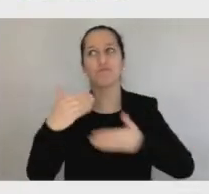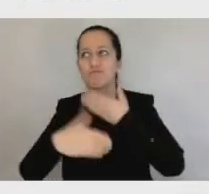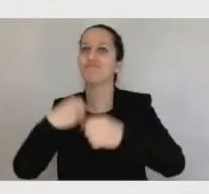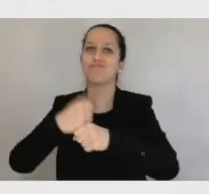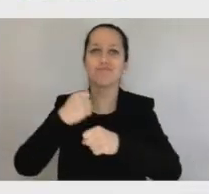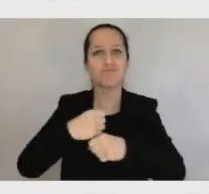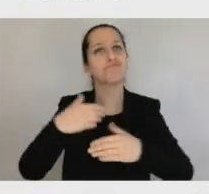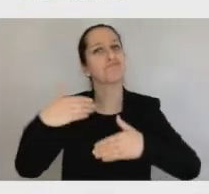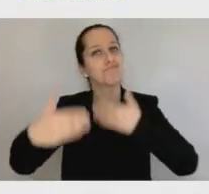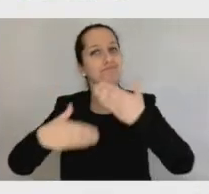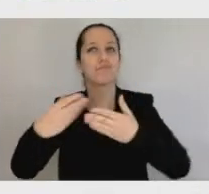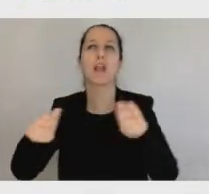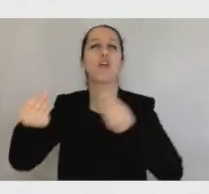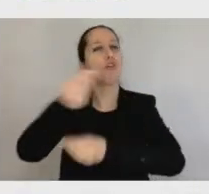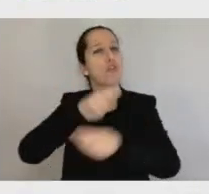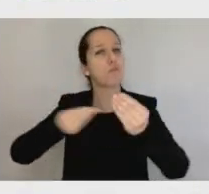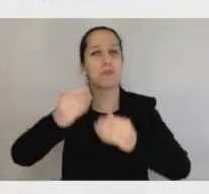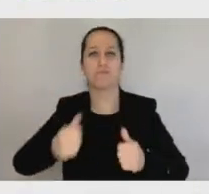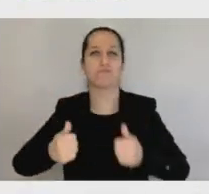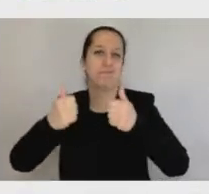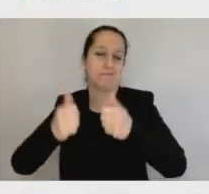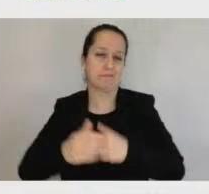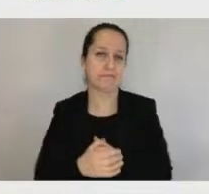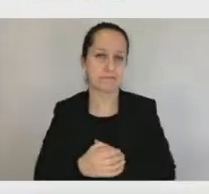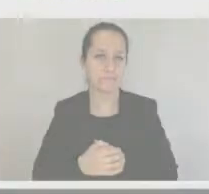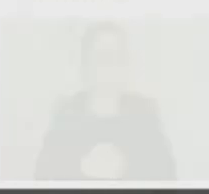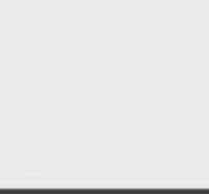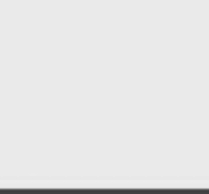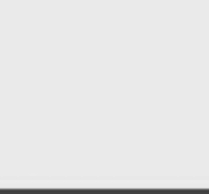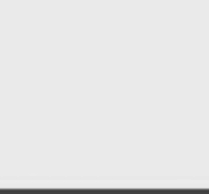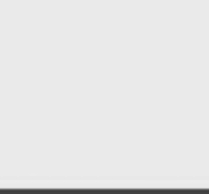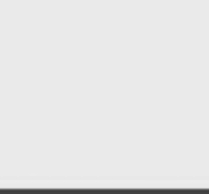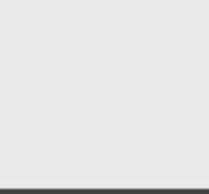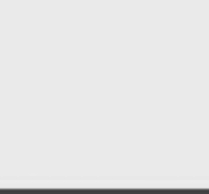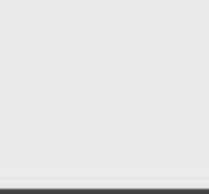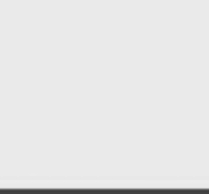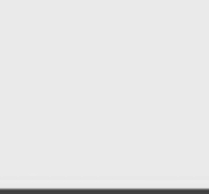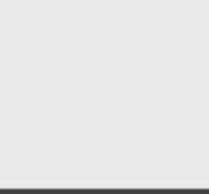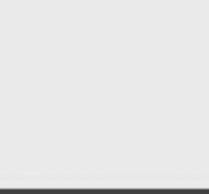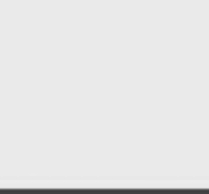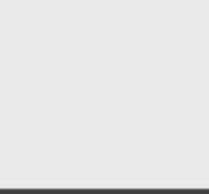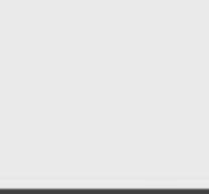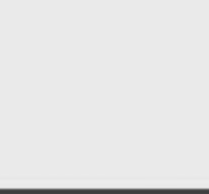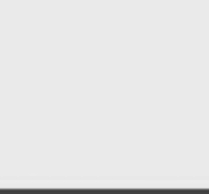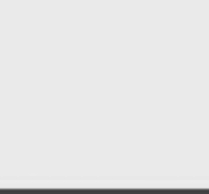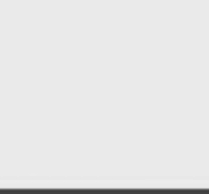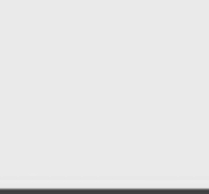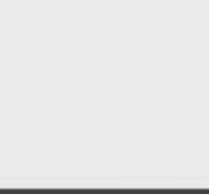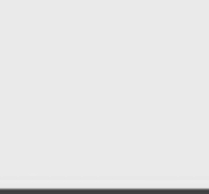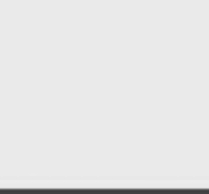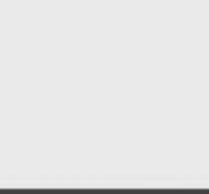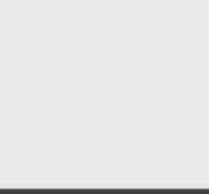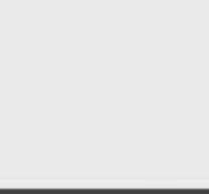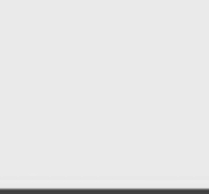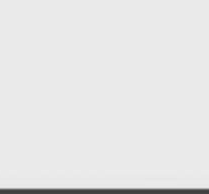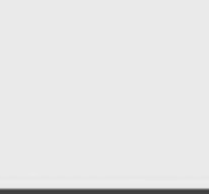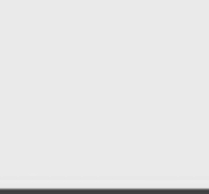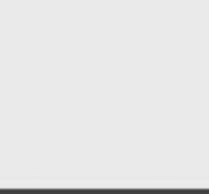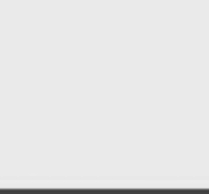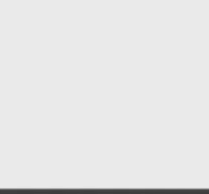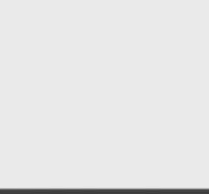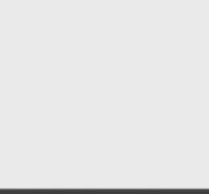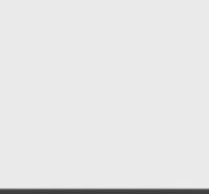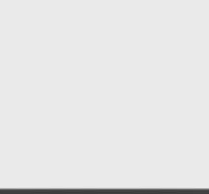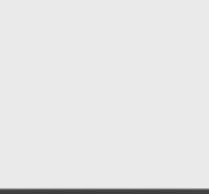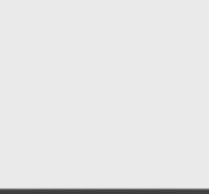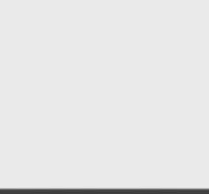increases productivity, and more growth. The role of education promotes social mobility, and it